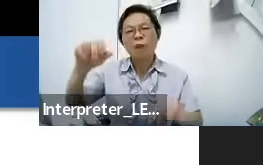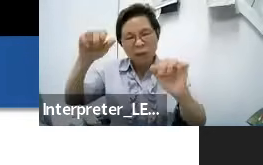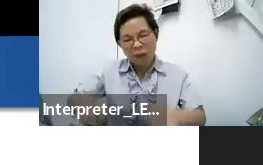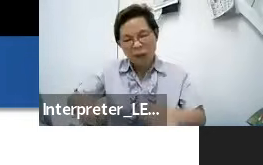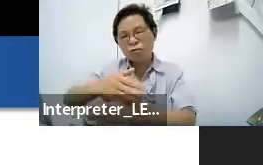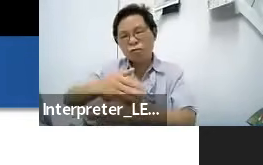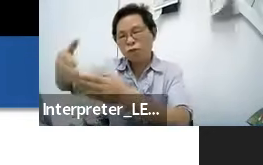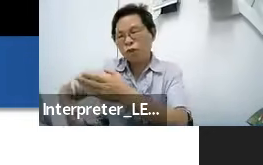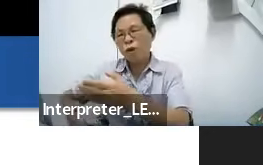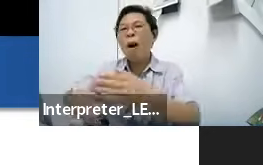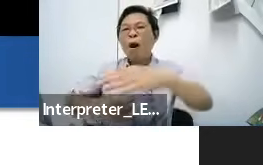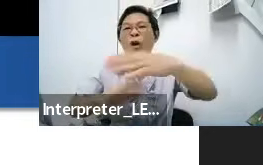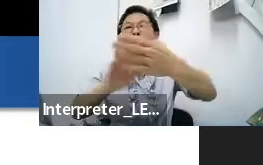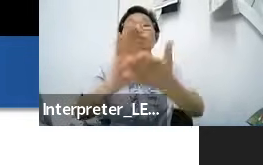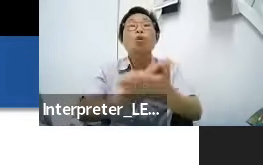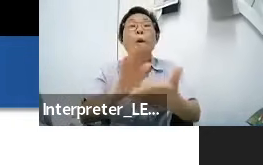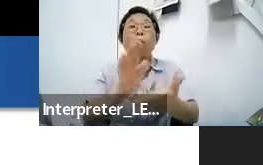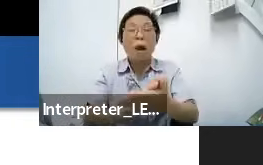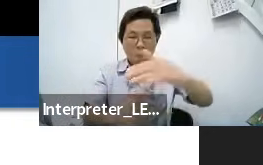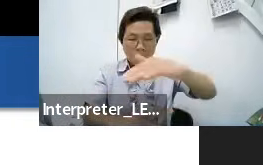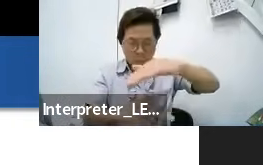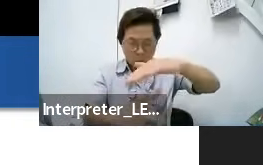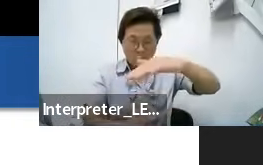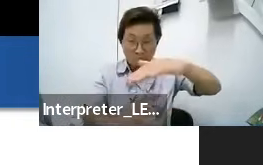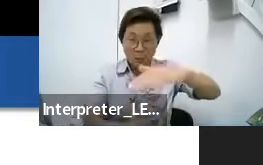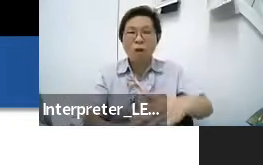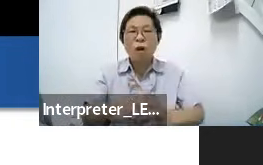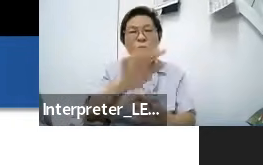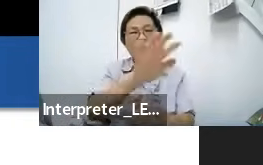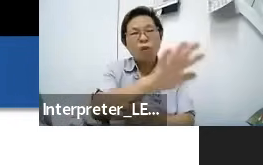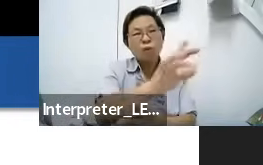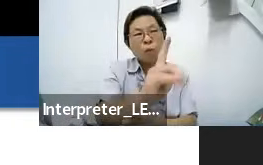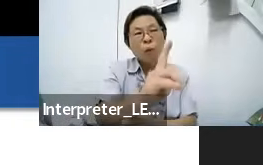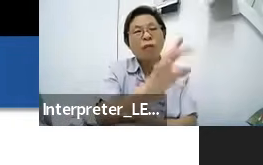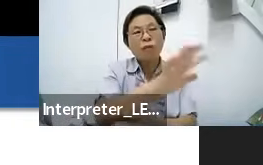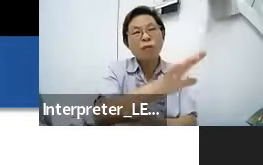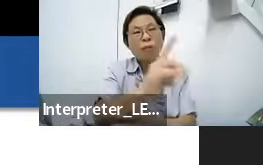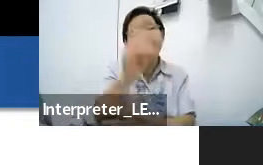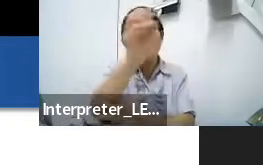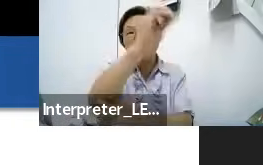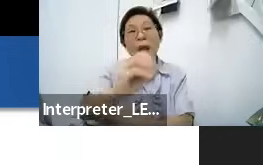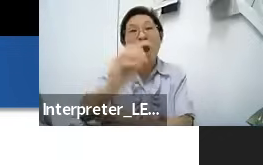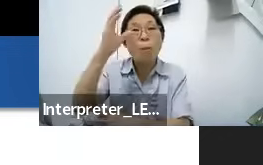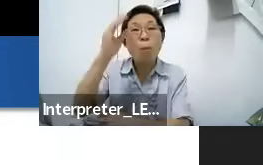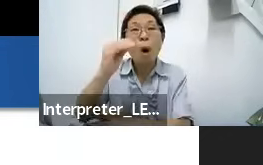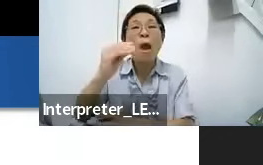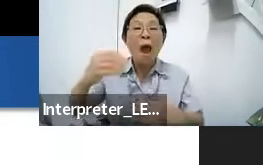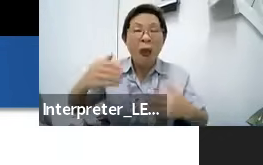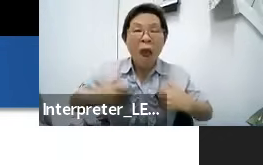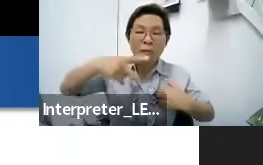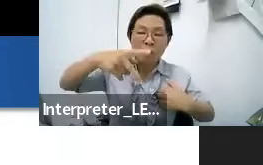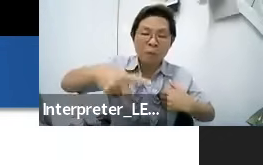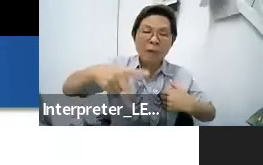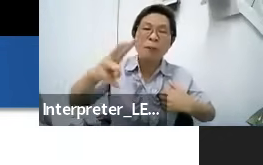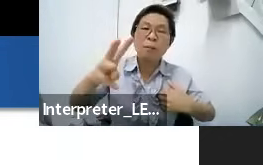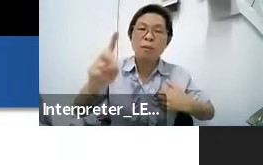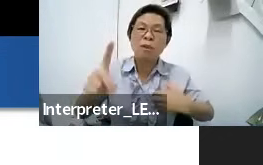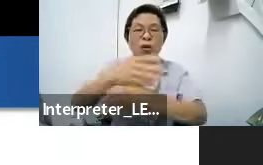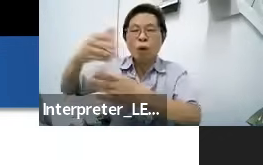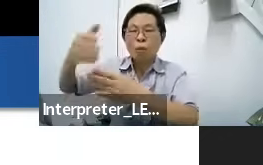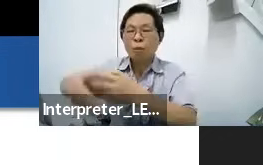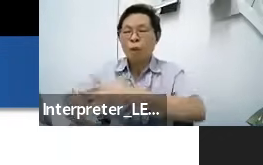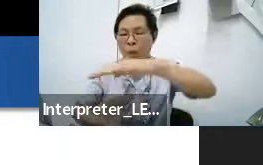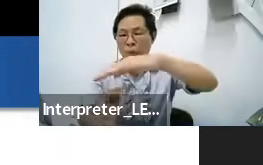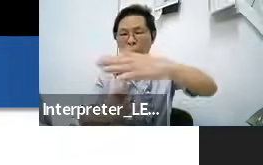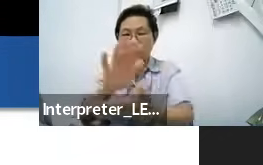finish primary school. So for boys, only 51% of boys with disabilities complete primary school